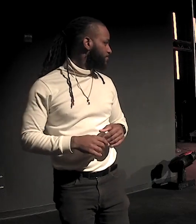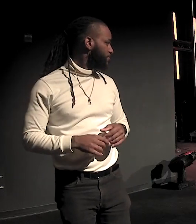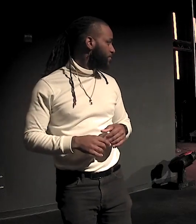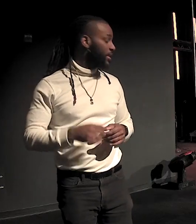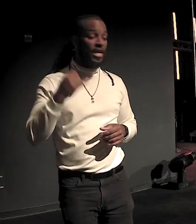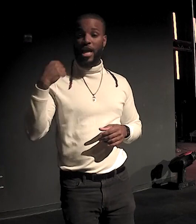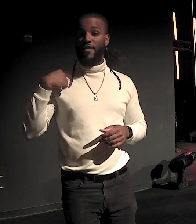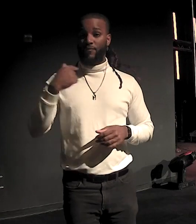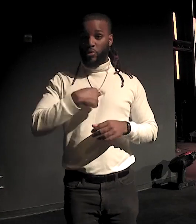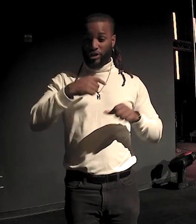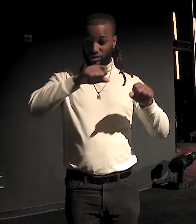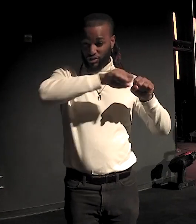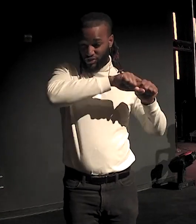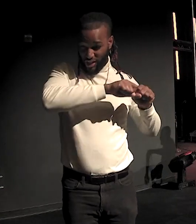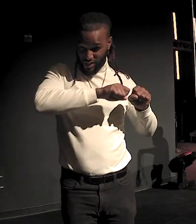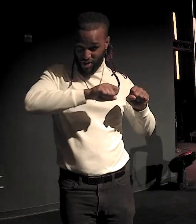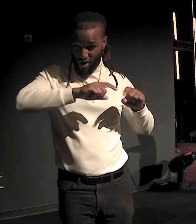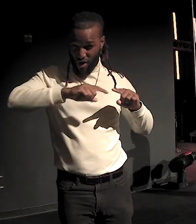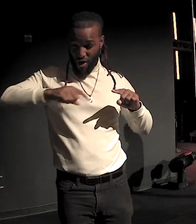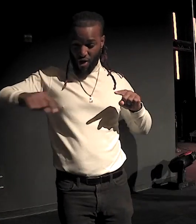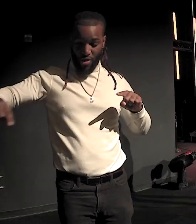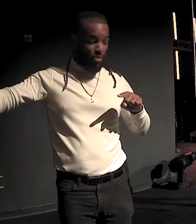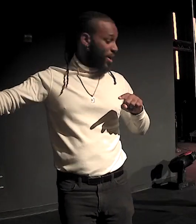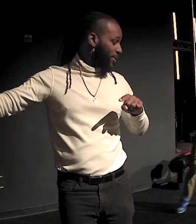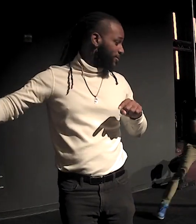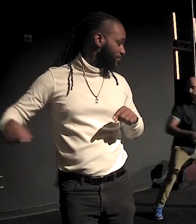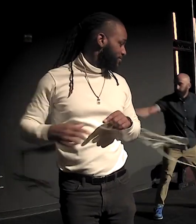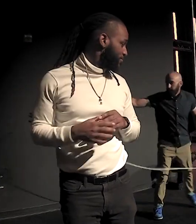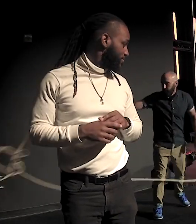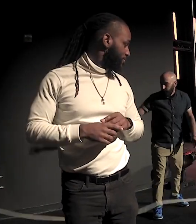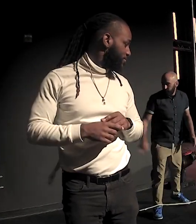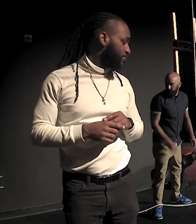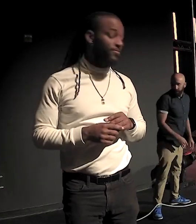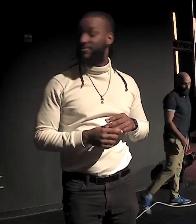And if we could stretch this all the way